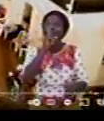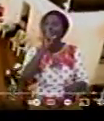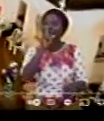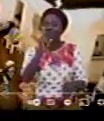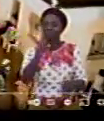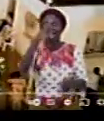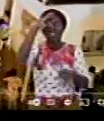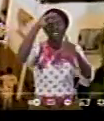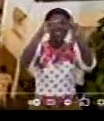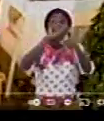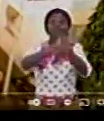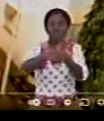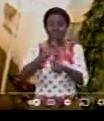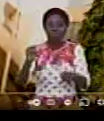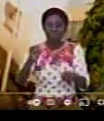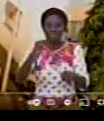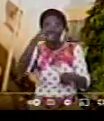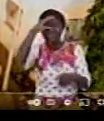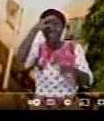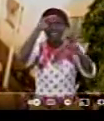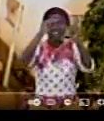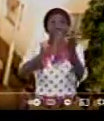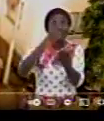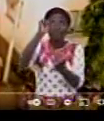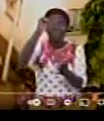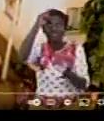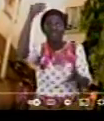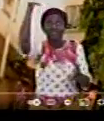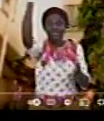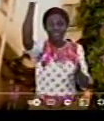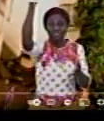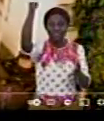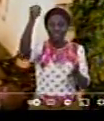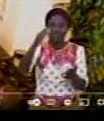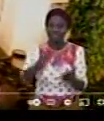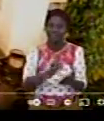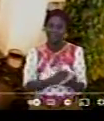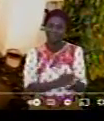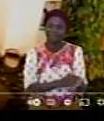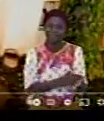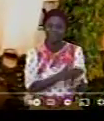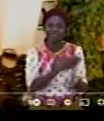walks, He glorifies Himself. His name is Yahweh.